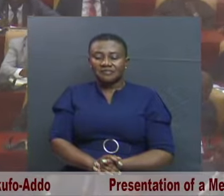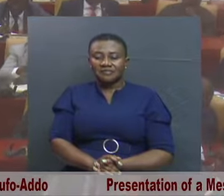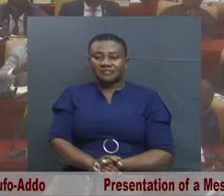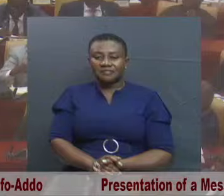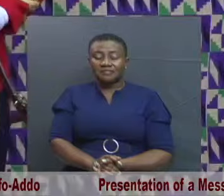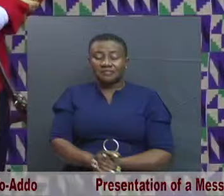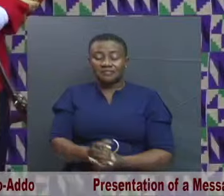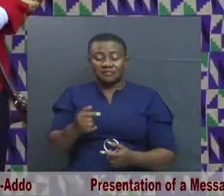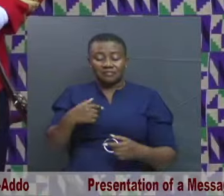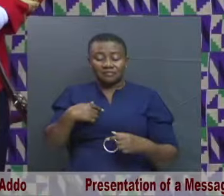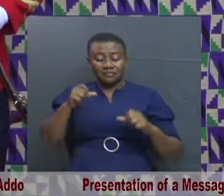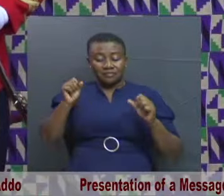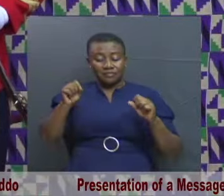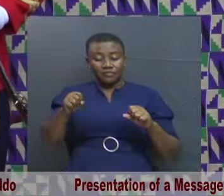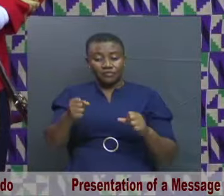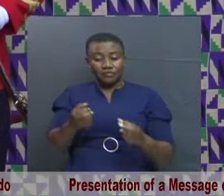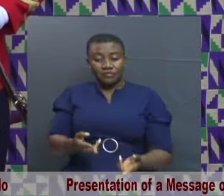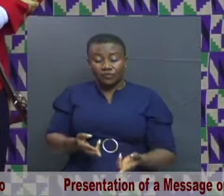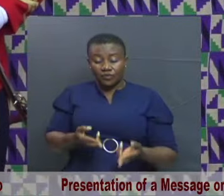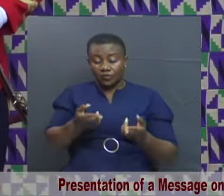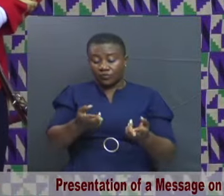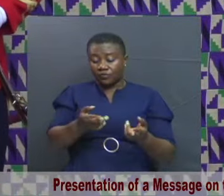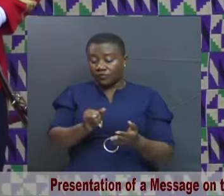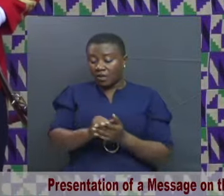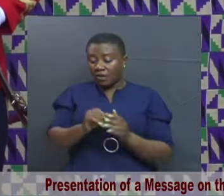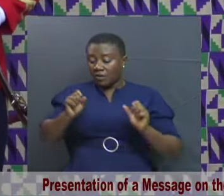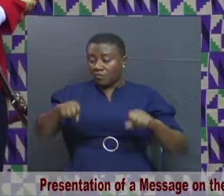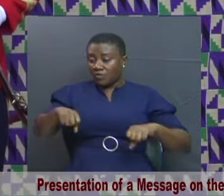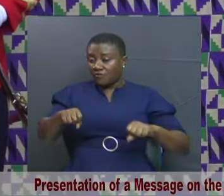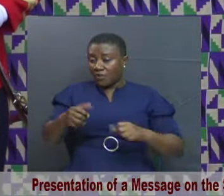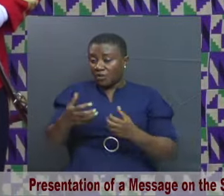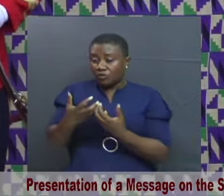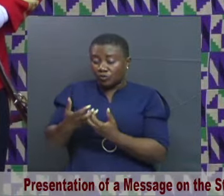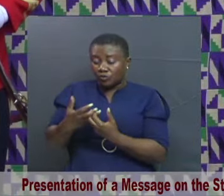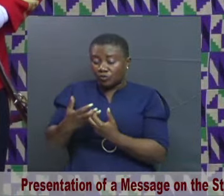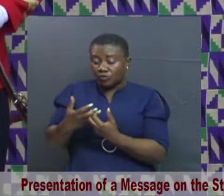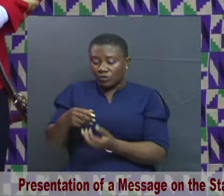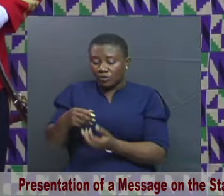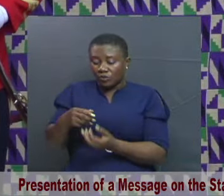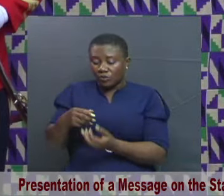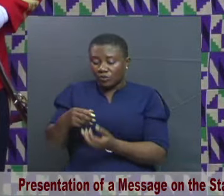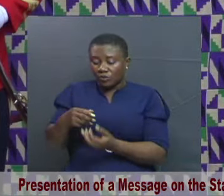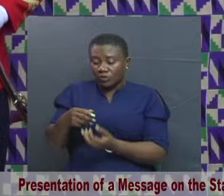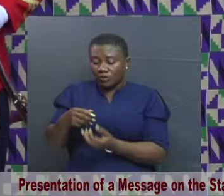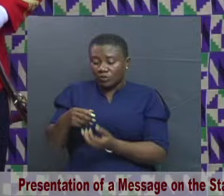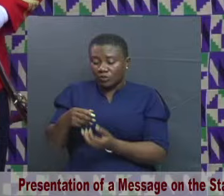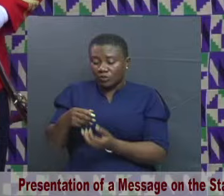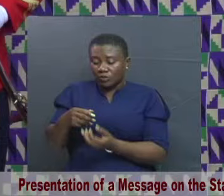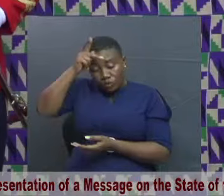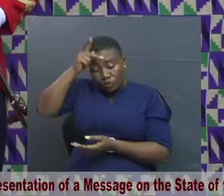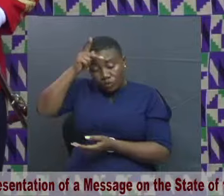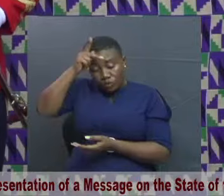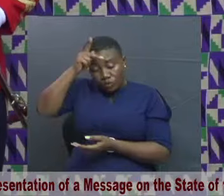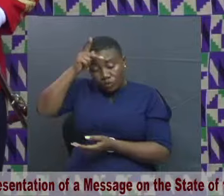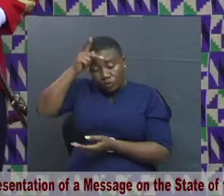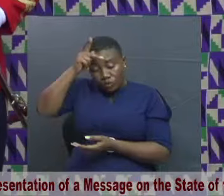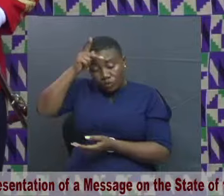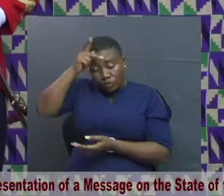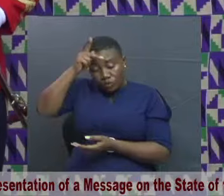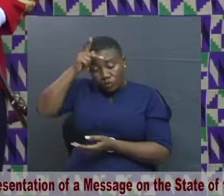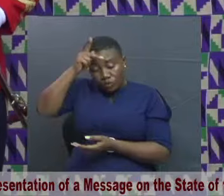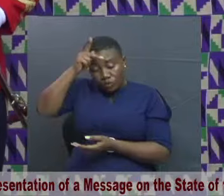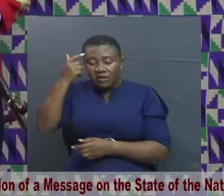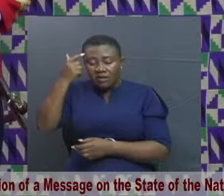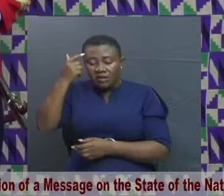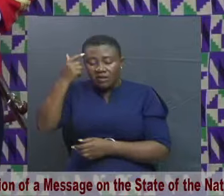I'm able to recommend the performance tractor in the sure knowledge of the auuu government has done more